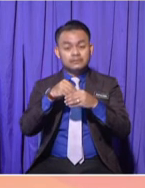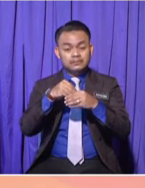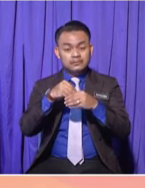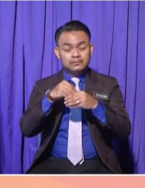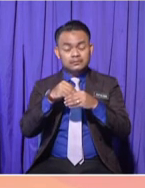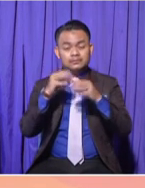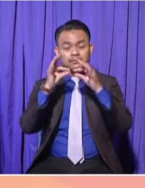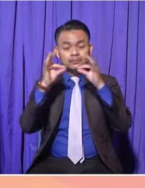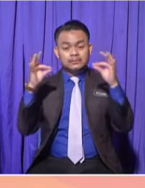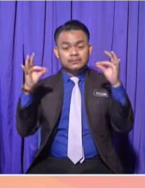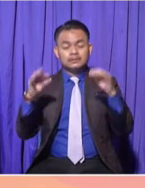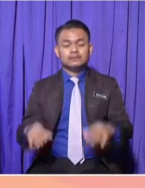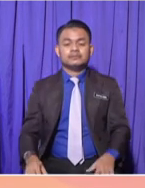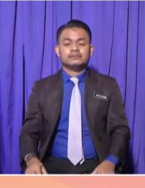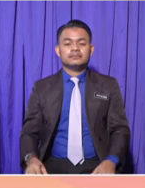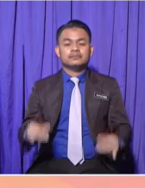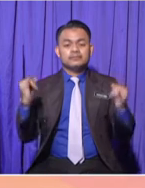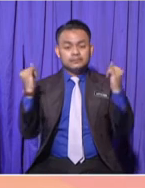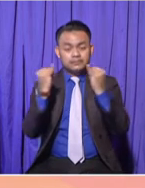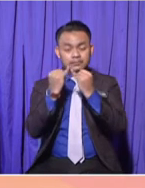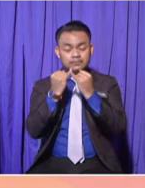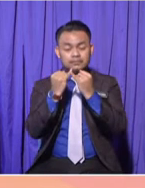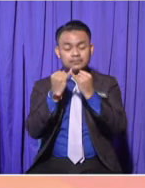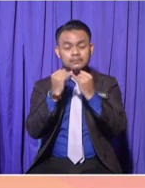match the numerals with the words,